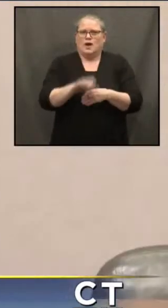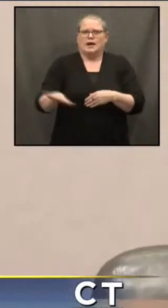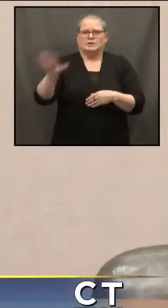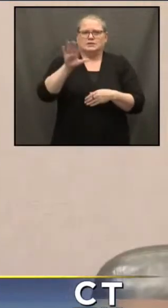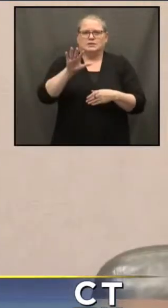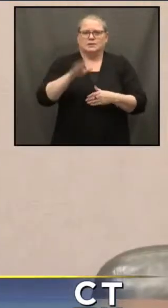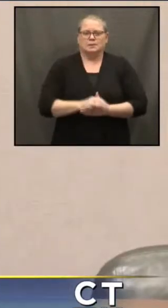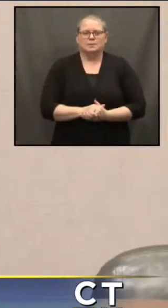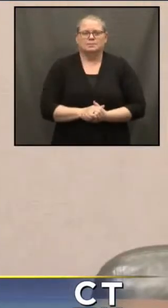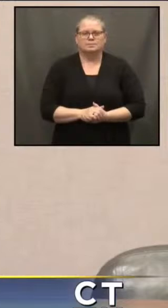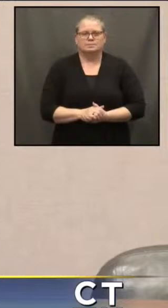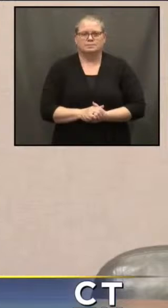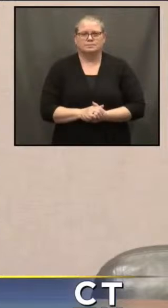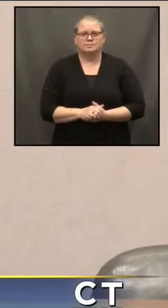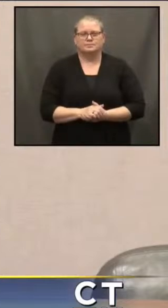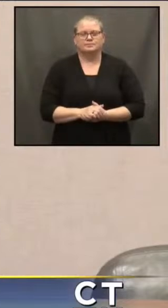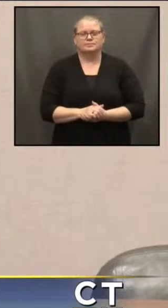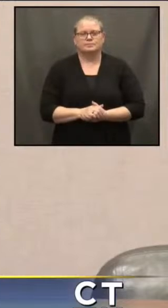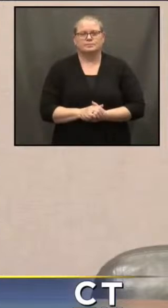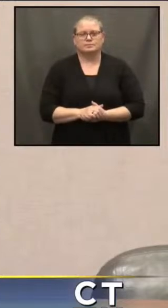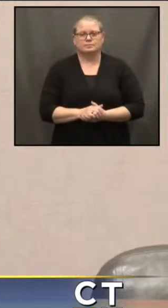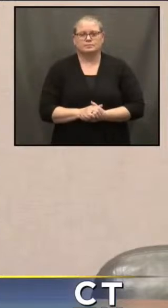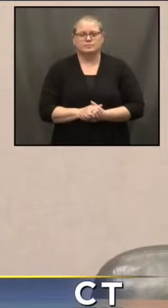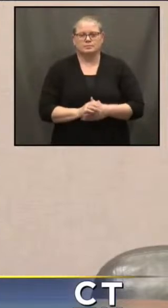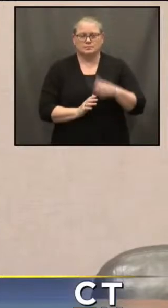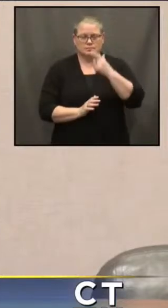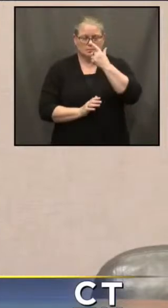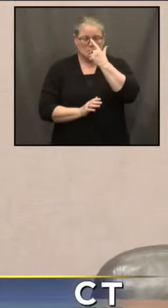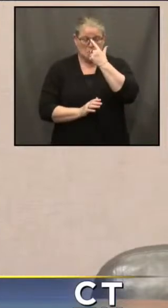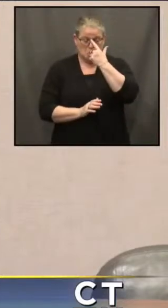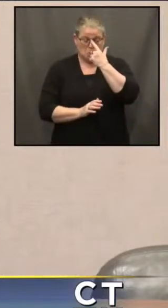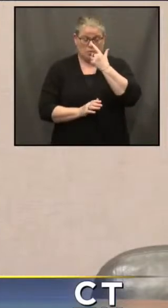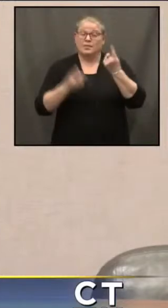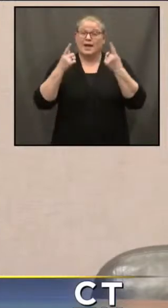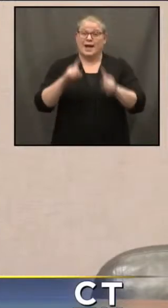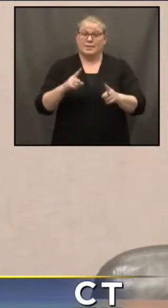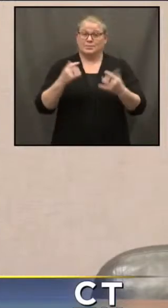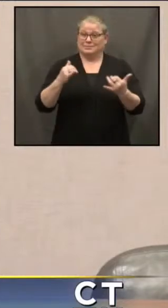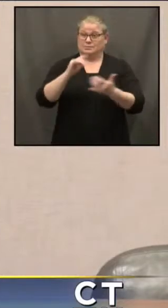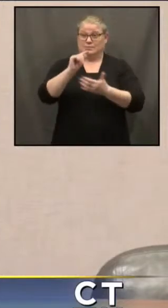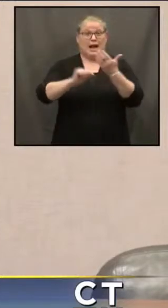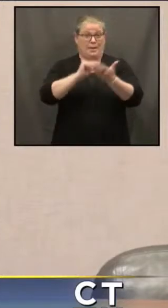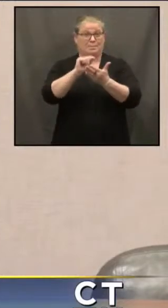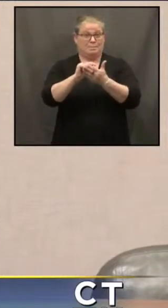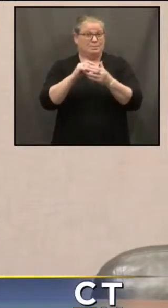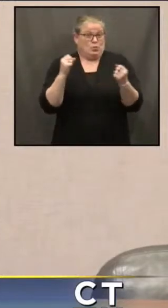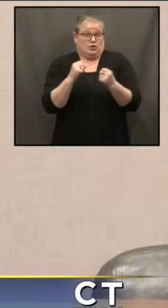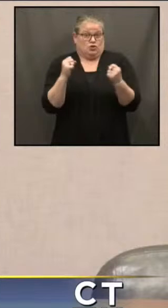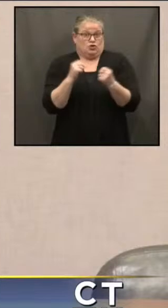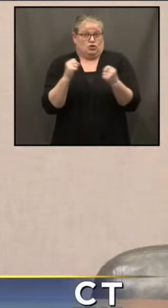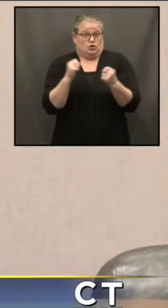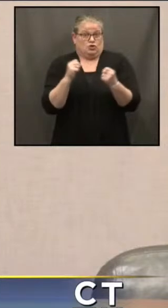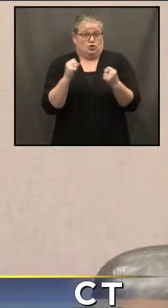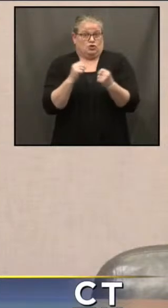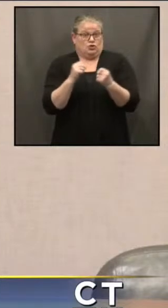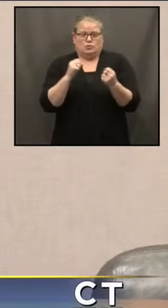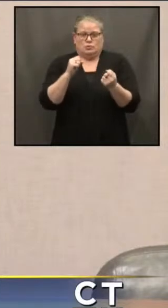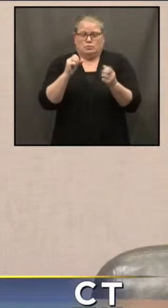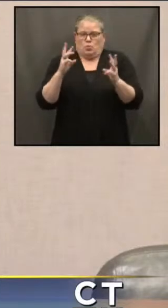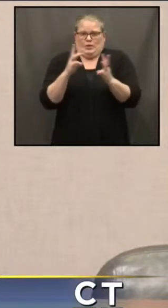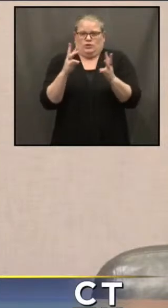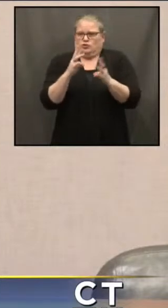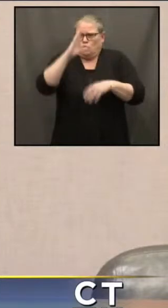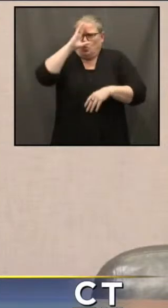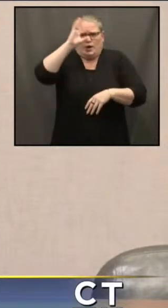So we know that in the winter season, there is the transmission of virus all the